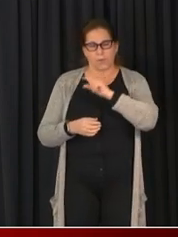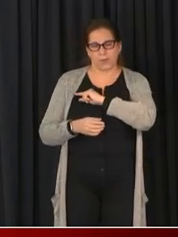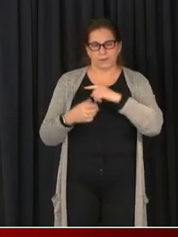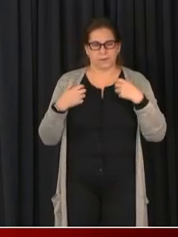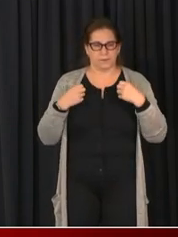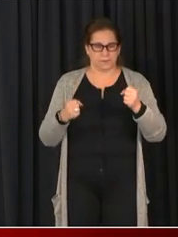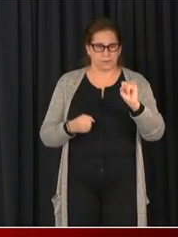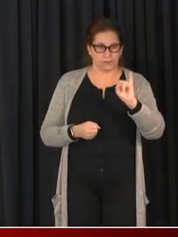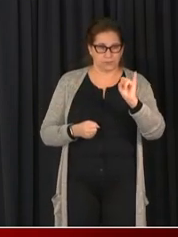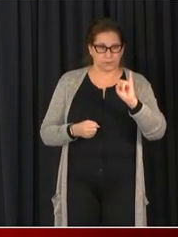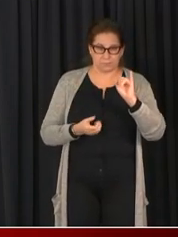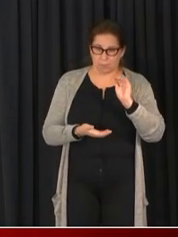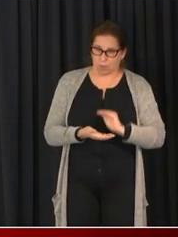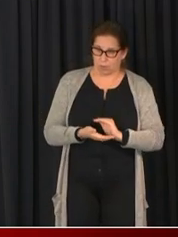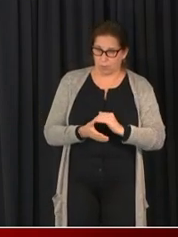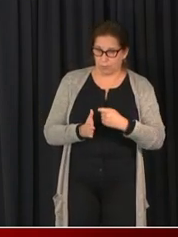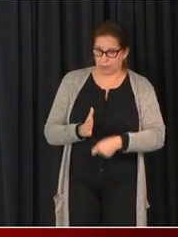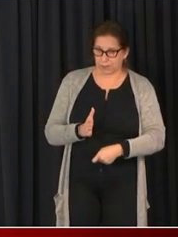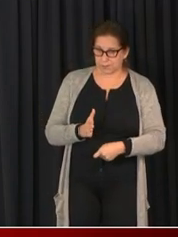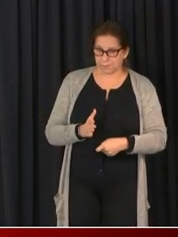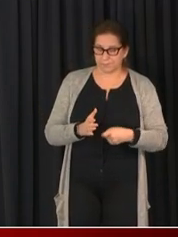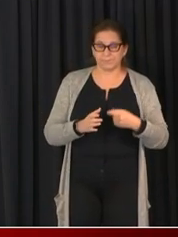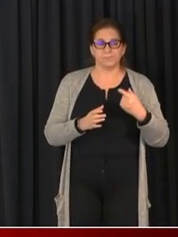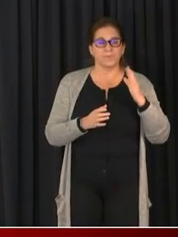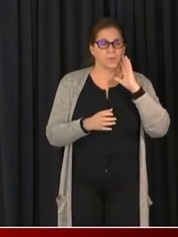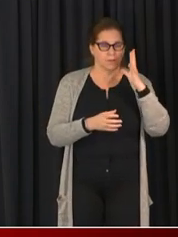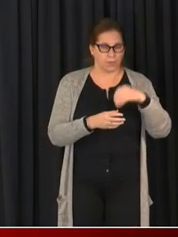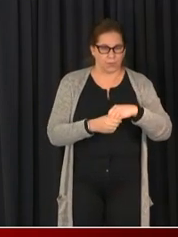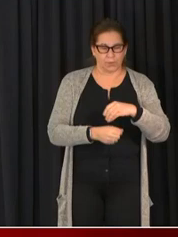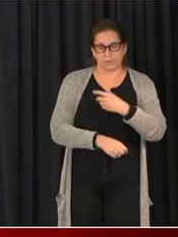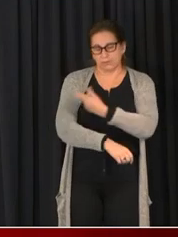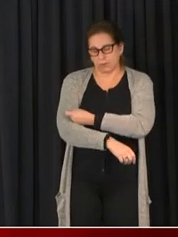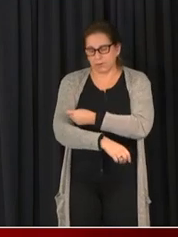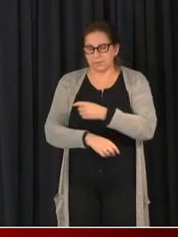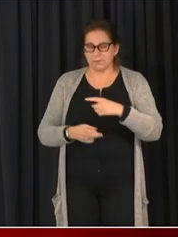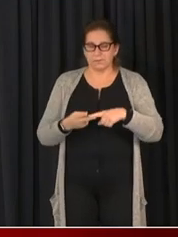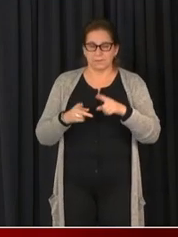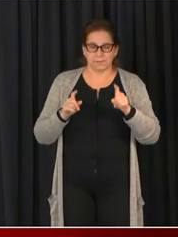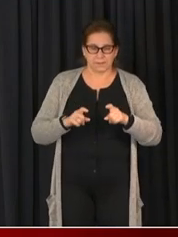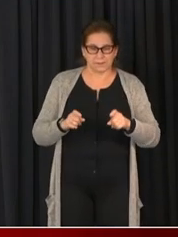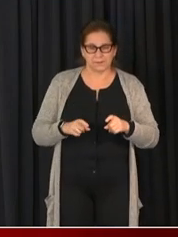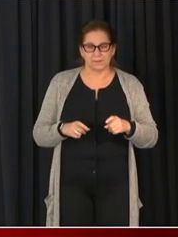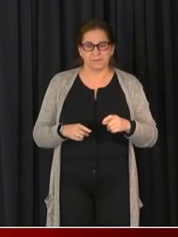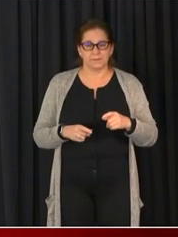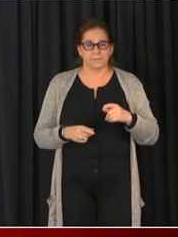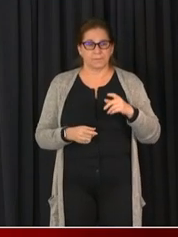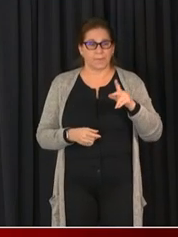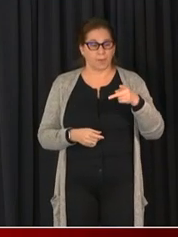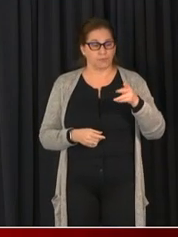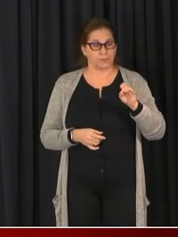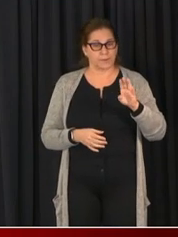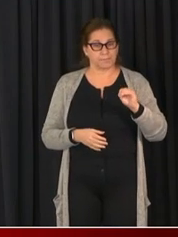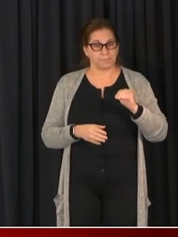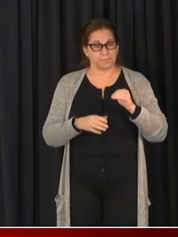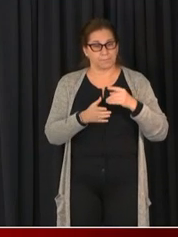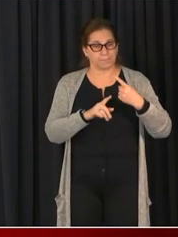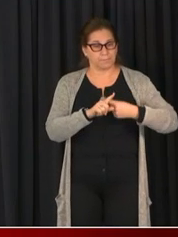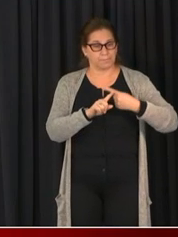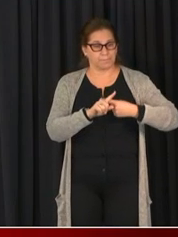insurance. Most of the plans this year have lower premiums than last year, and all of the plans